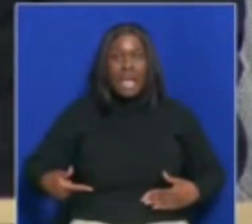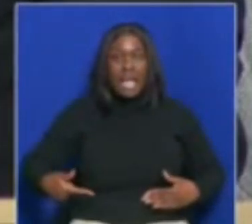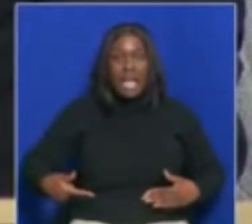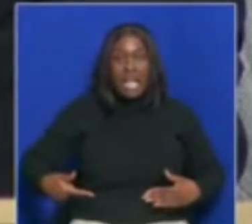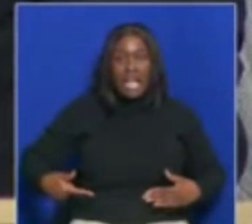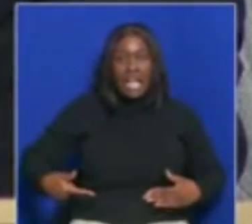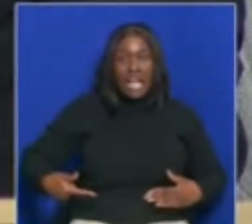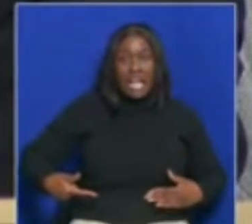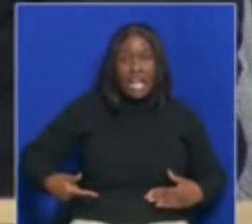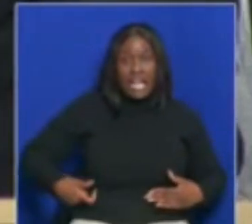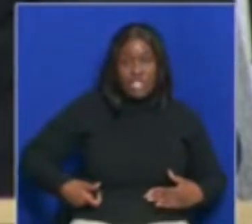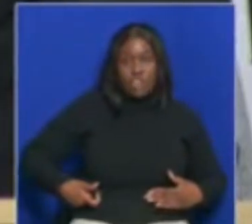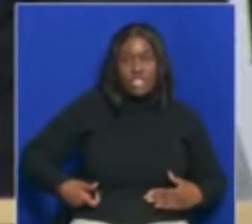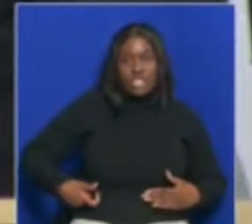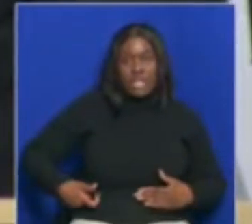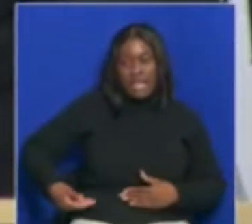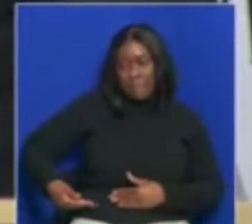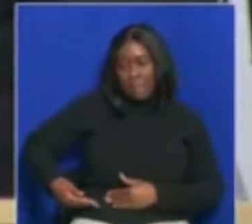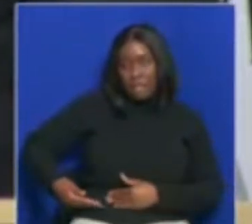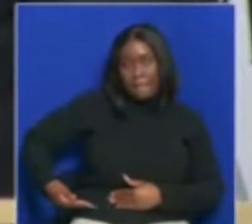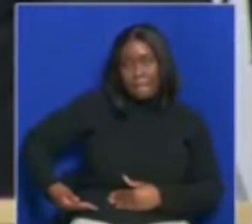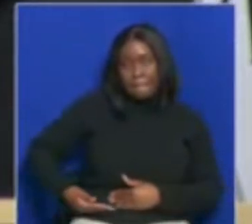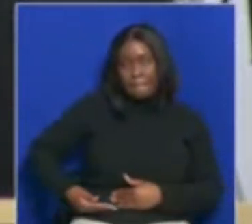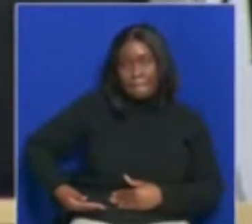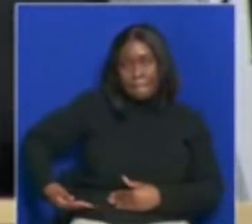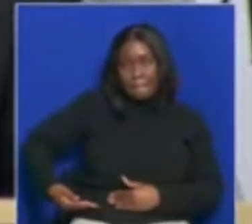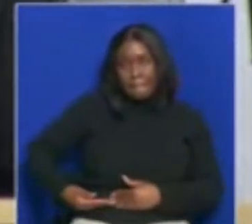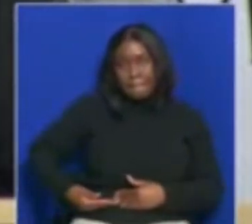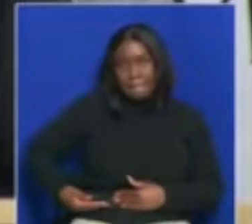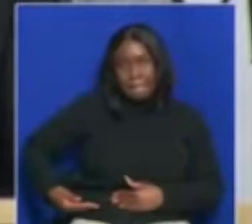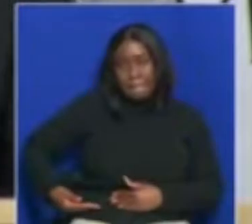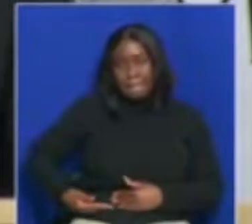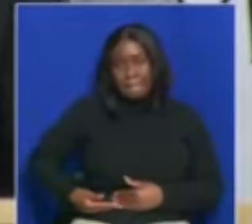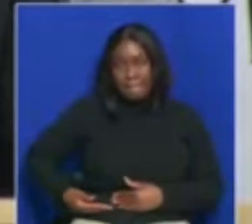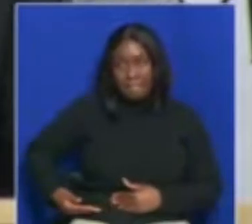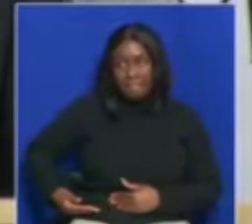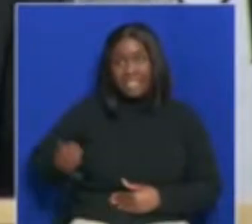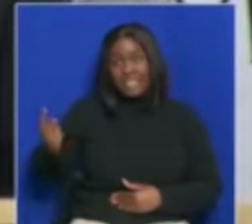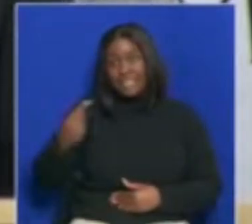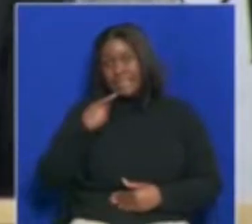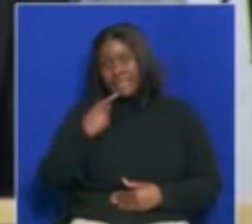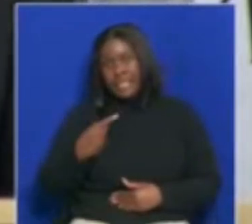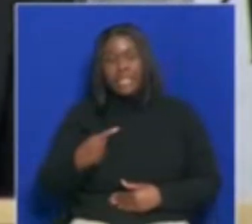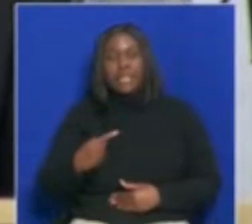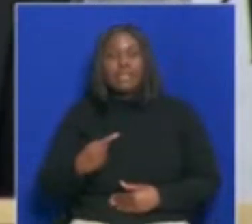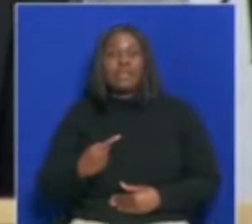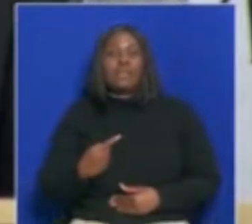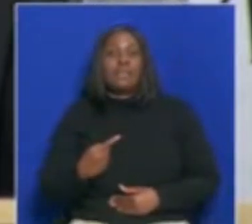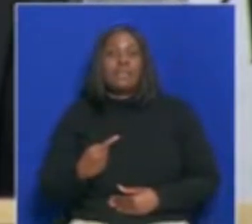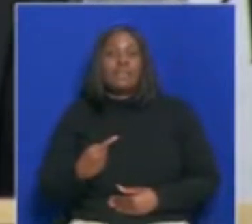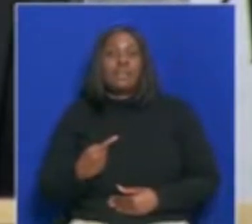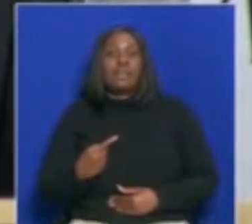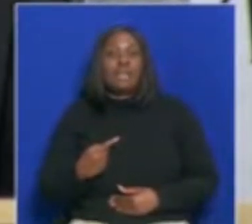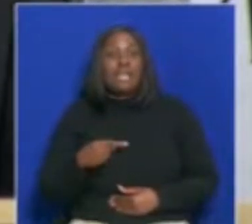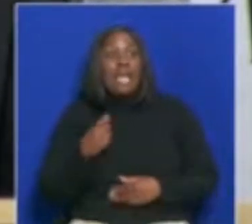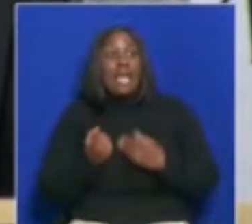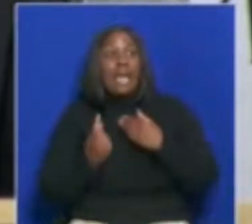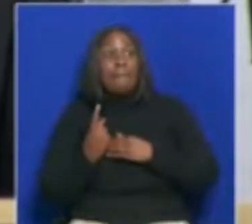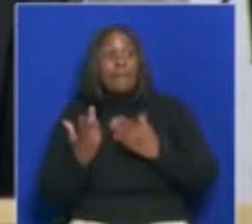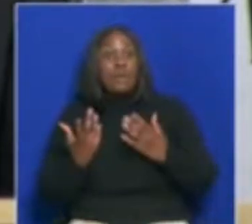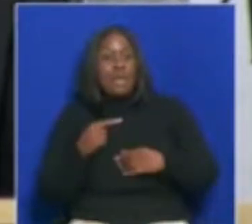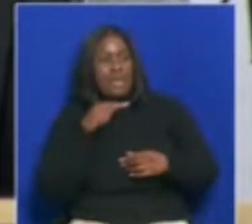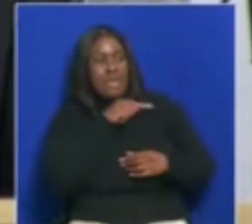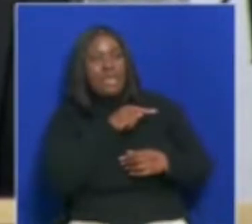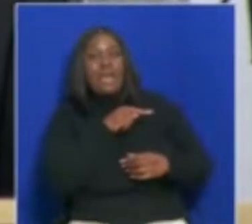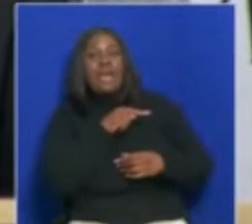gunshot hole, which he alleges that was at the same incident. He was shot on